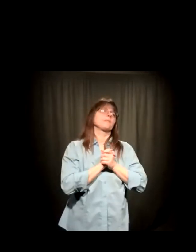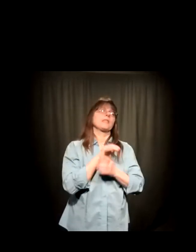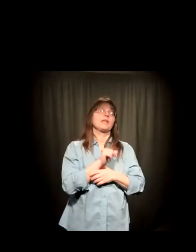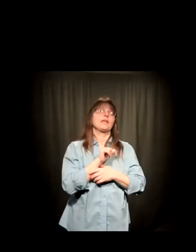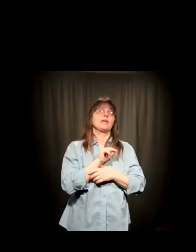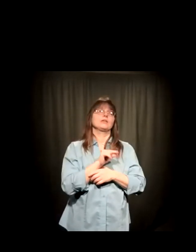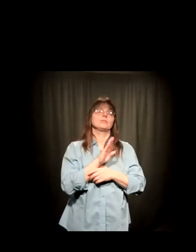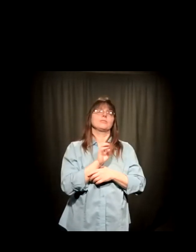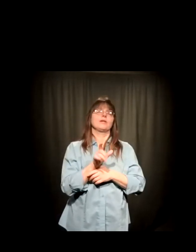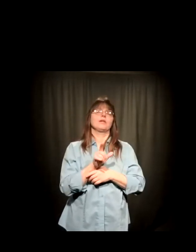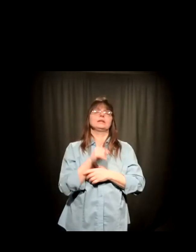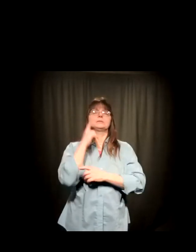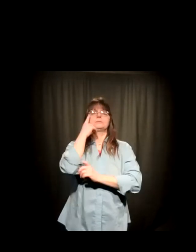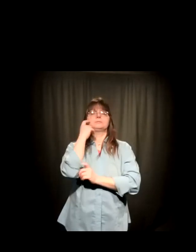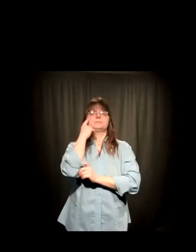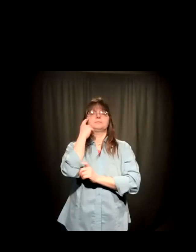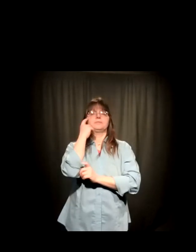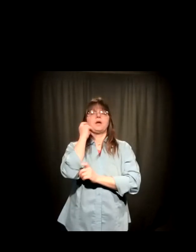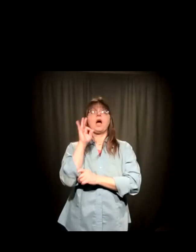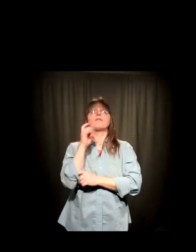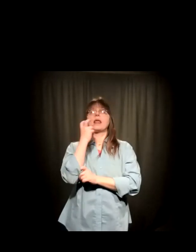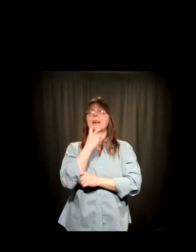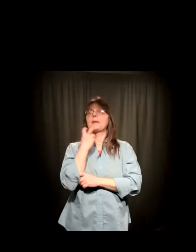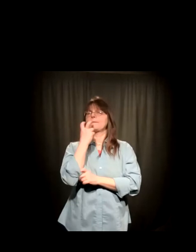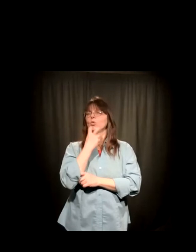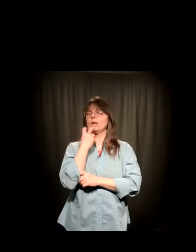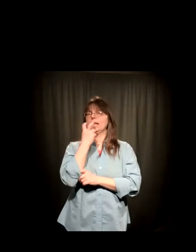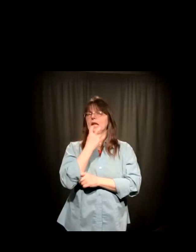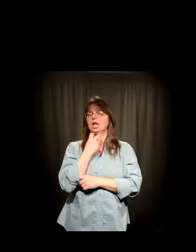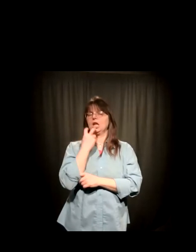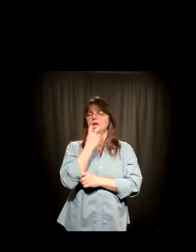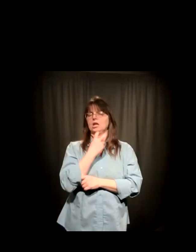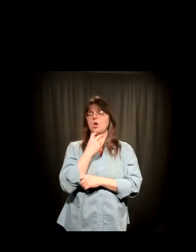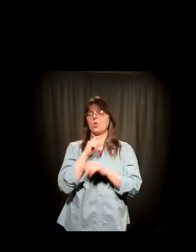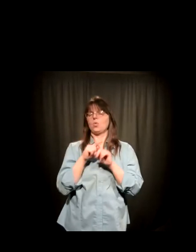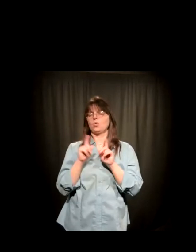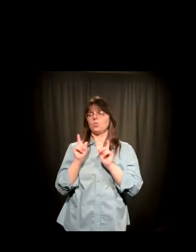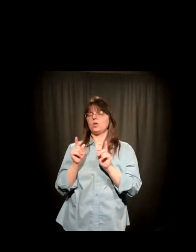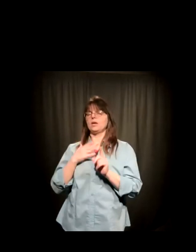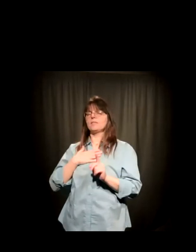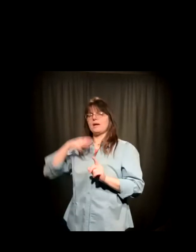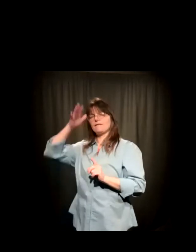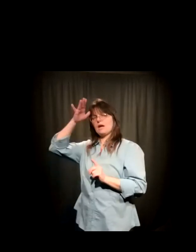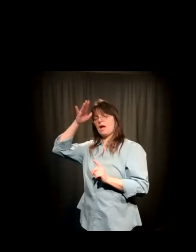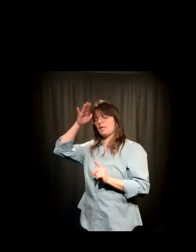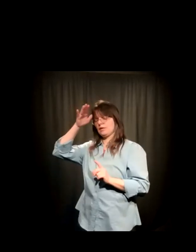sham. He says, "My father and I thought we knew too much about the mechanism of speech to believe in such stuff as